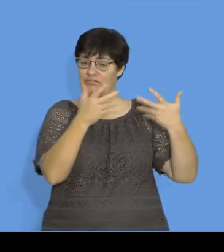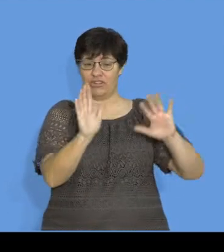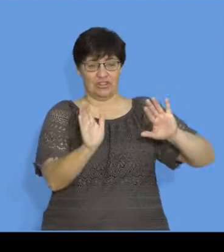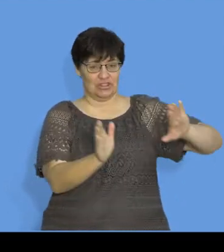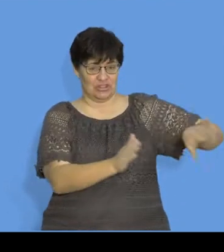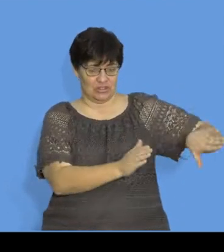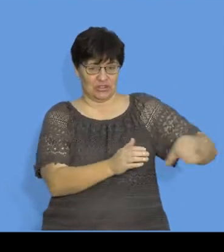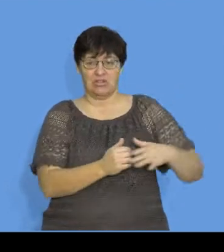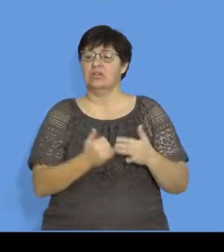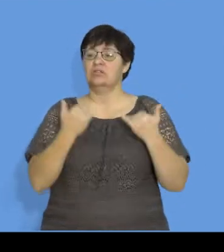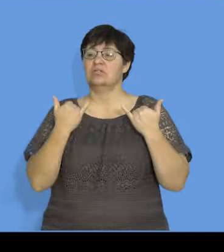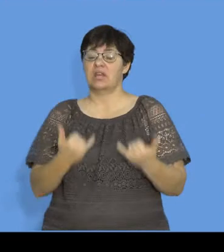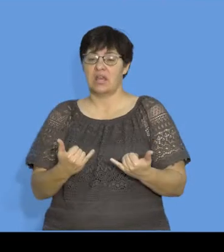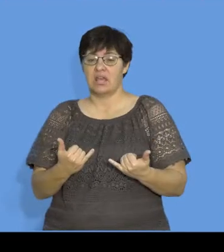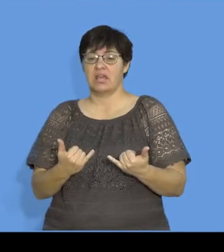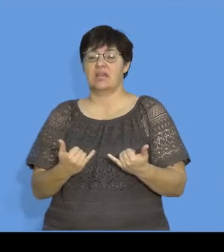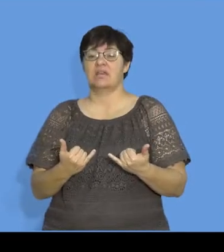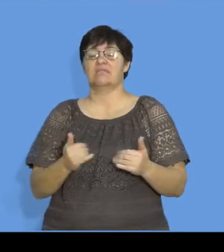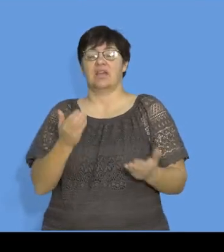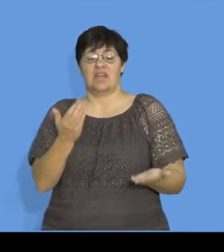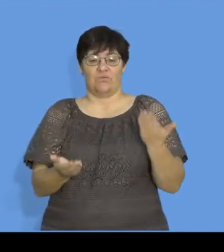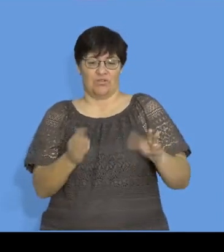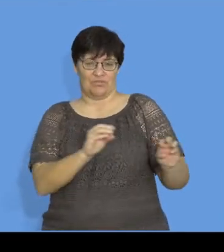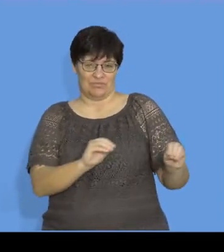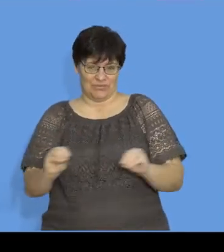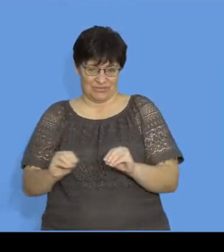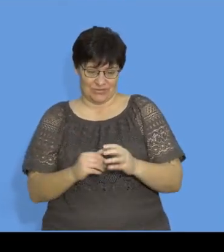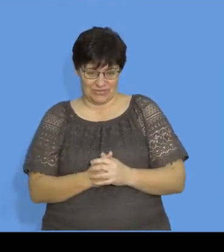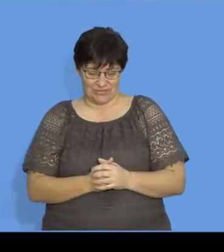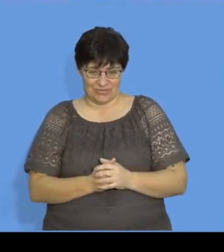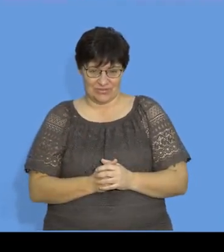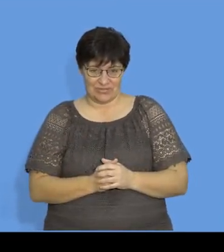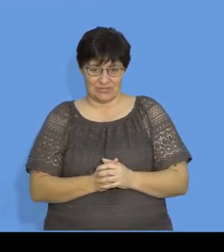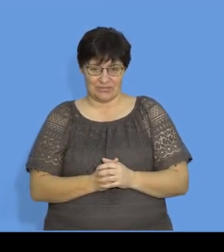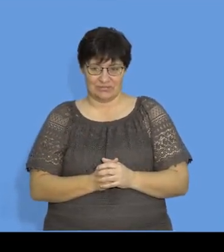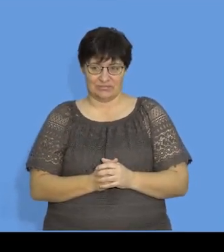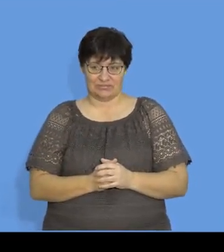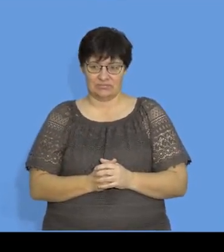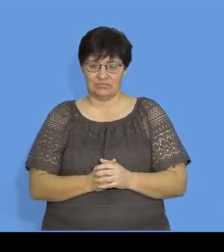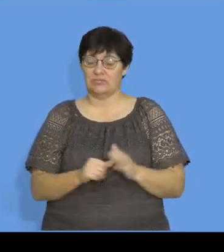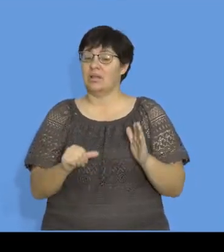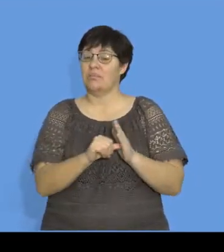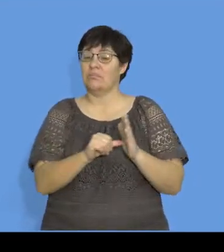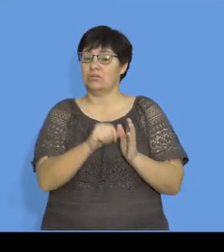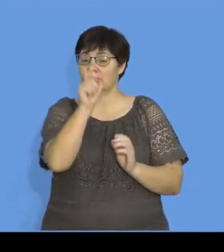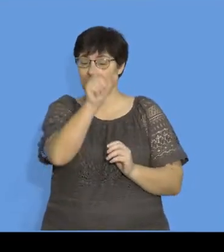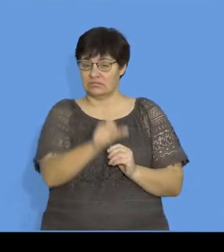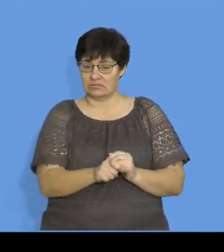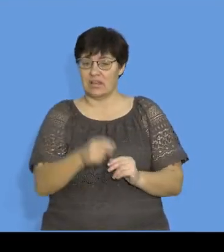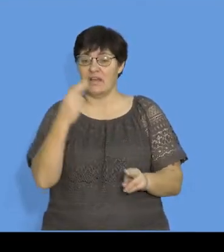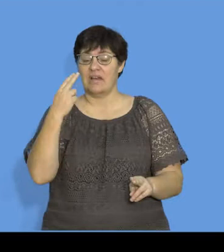going to look at equations of motion. Now, keywords: final velocity,